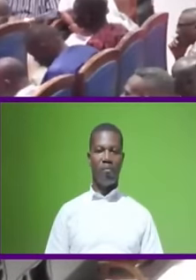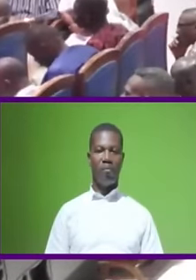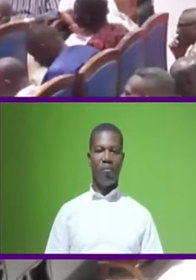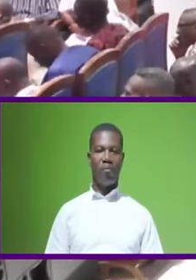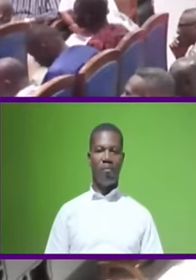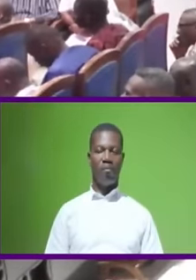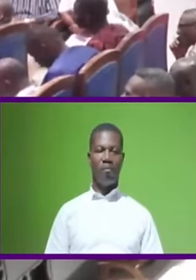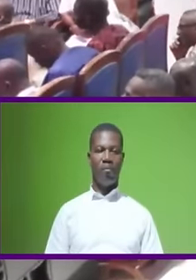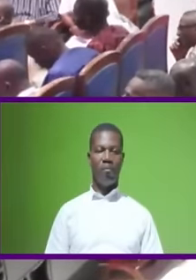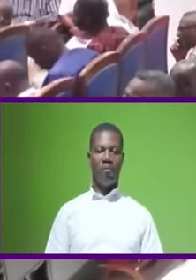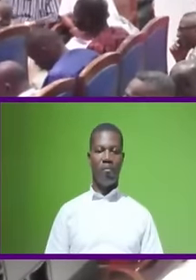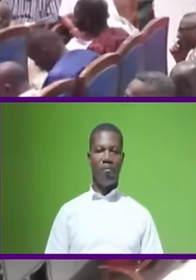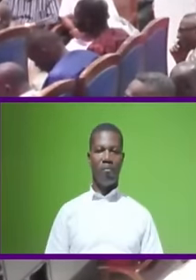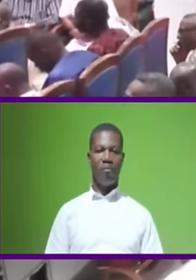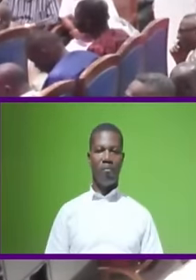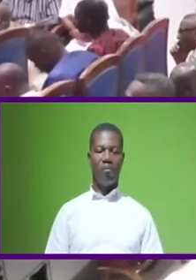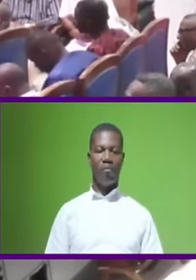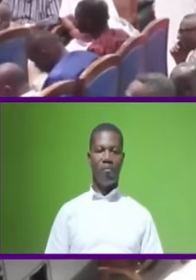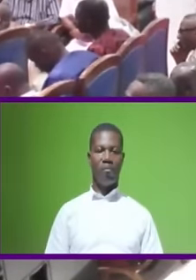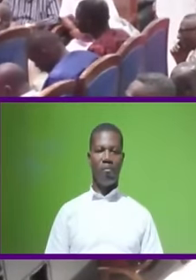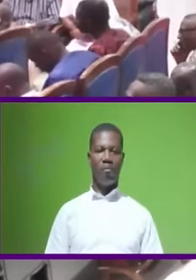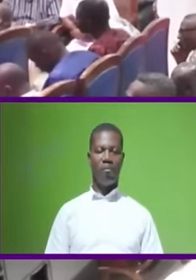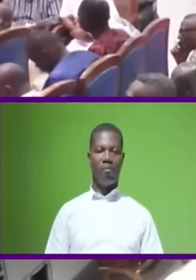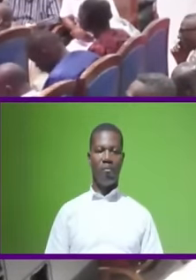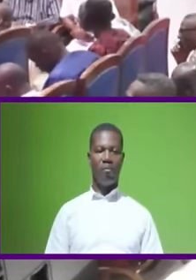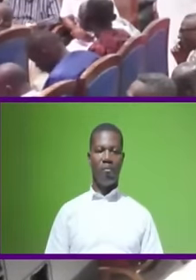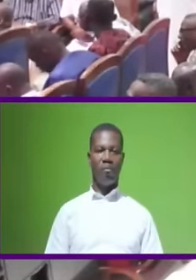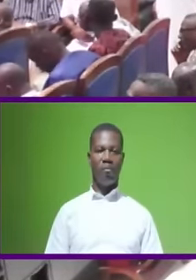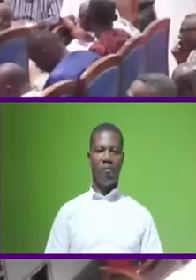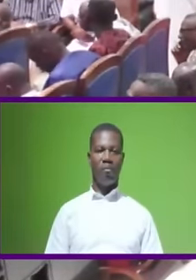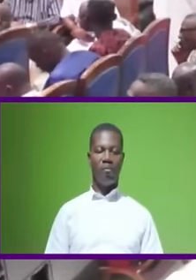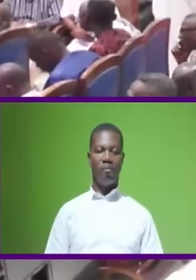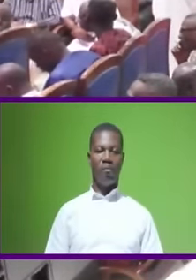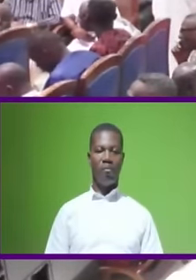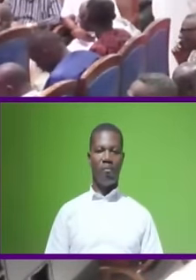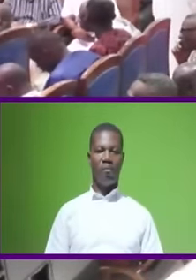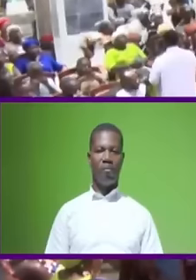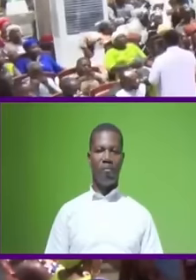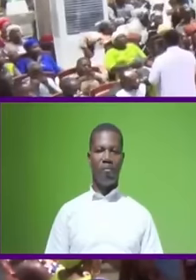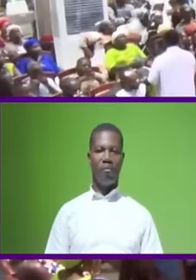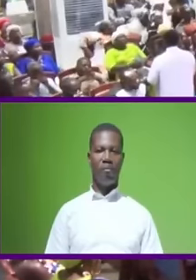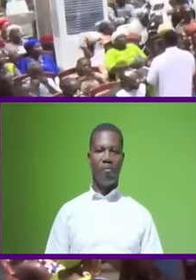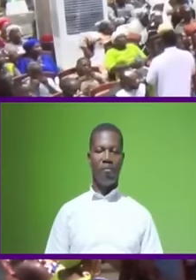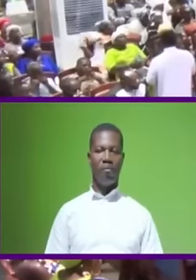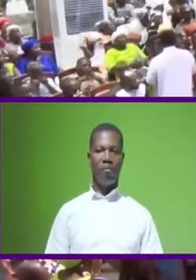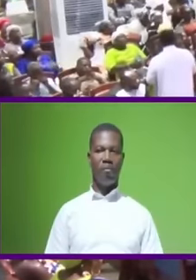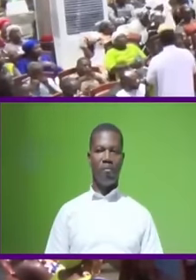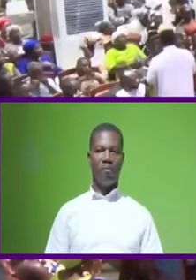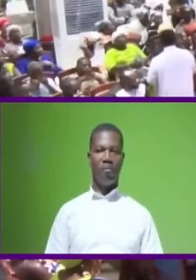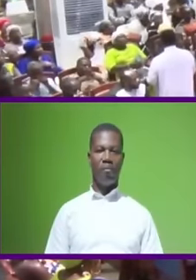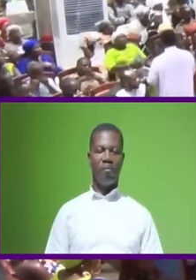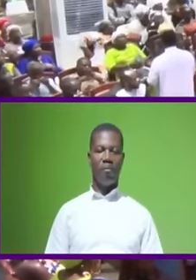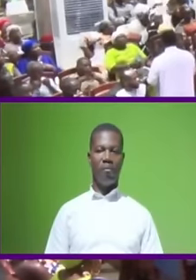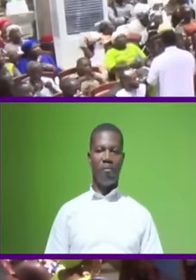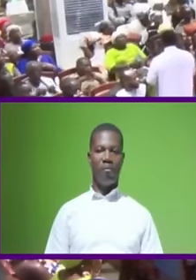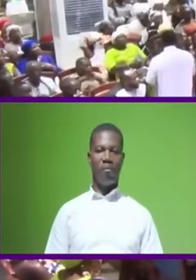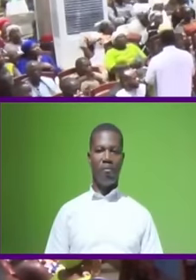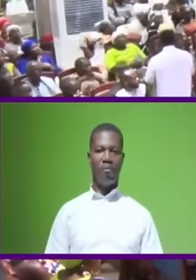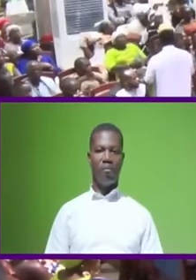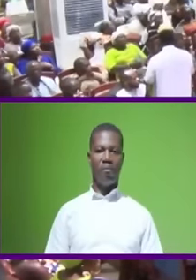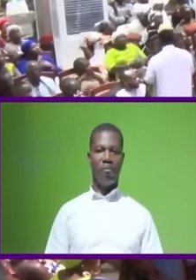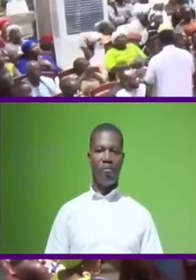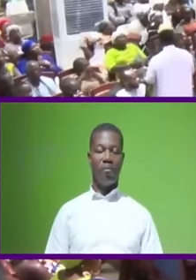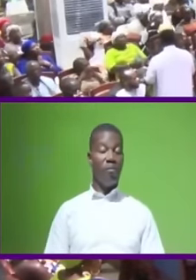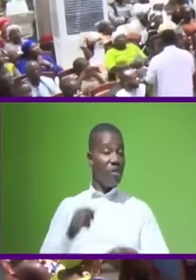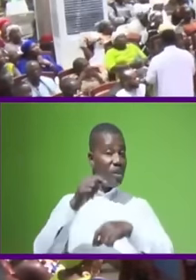involved that Peter and his colleagues never even had a land where they were meeting on to fellowship?